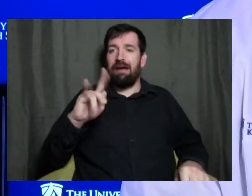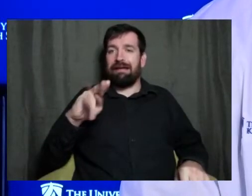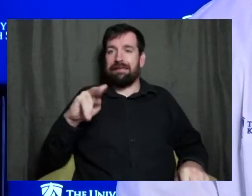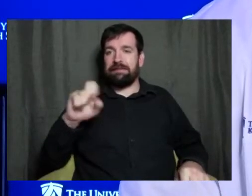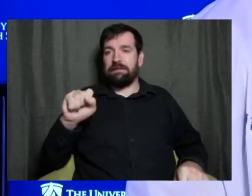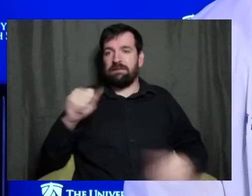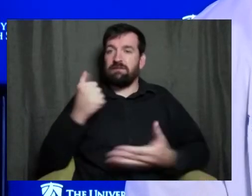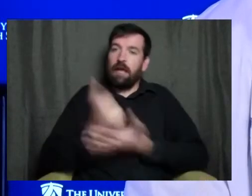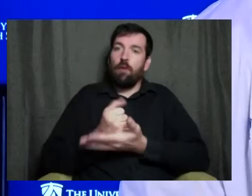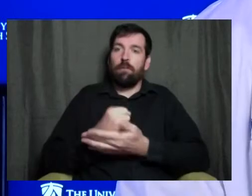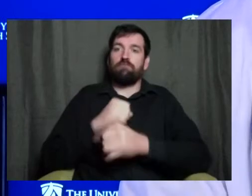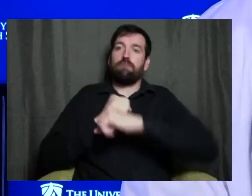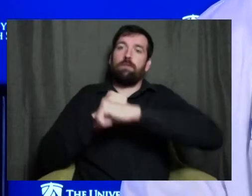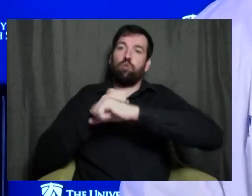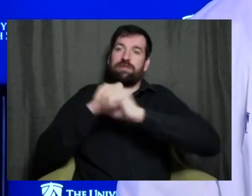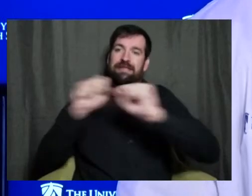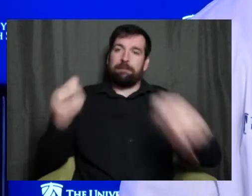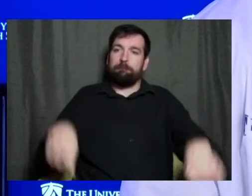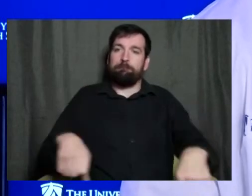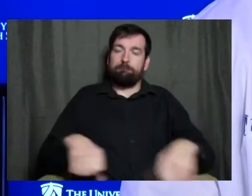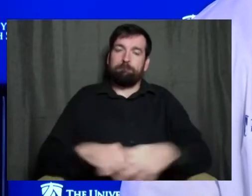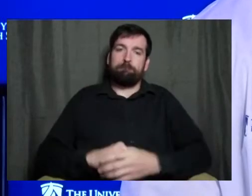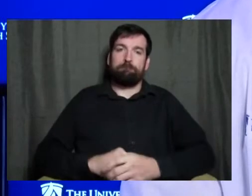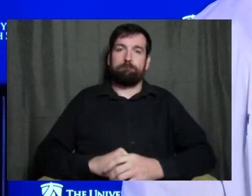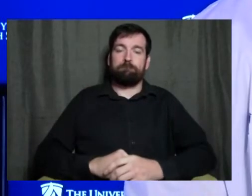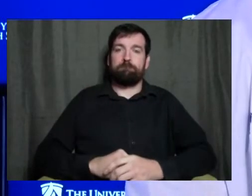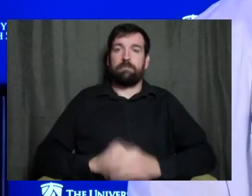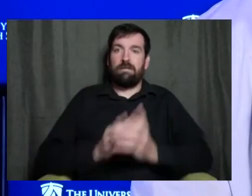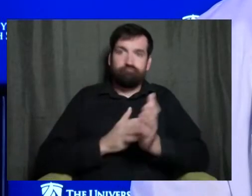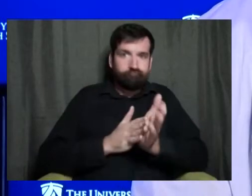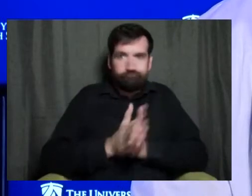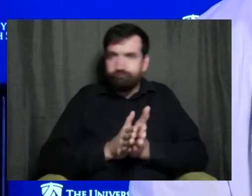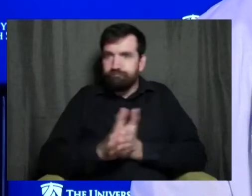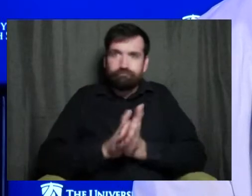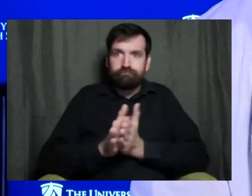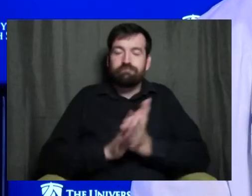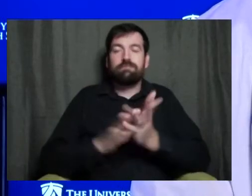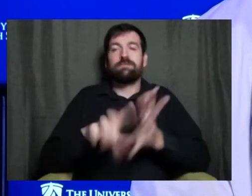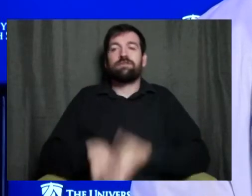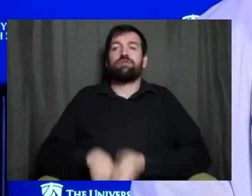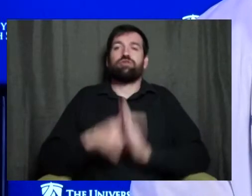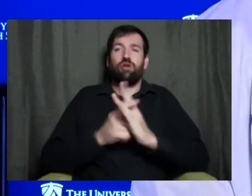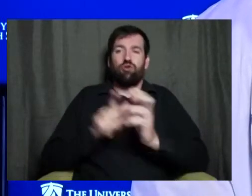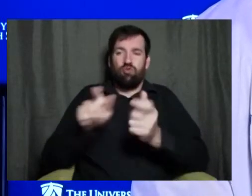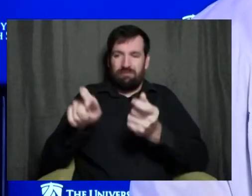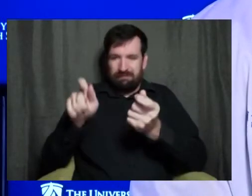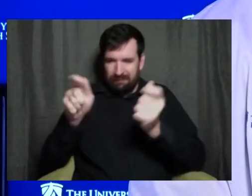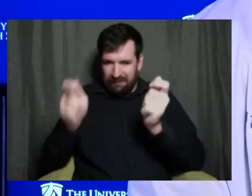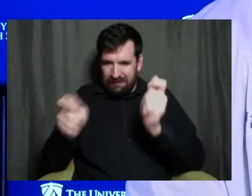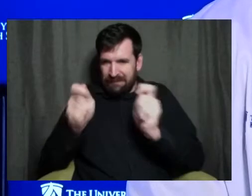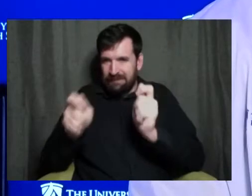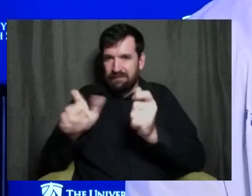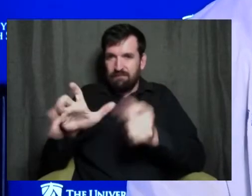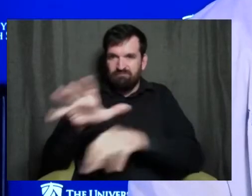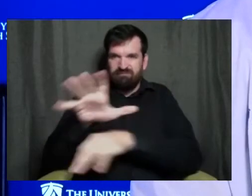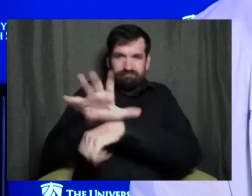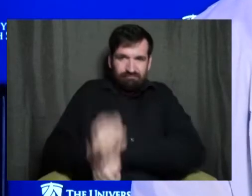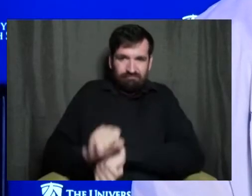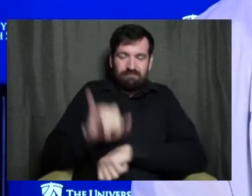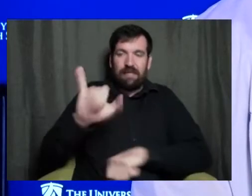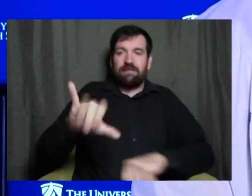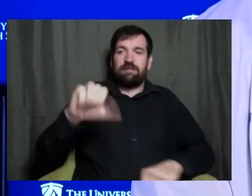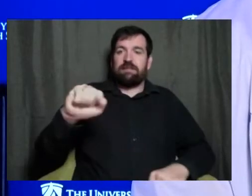now start to kick into gear and really start to get adapted to that spike protein so that when you see it